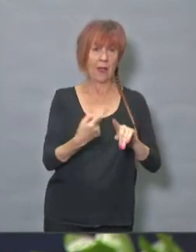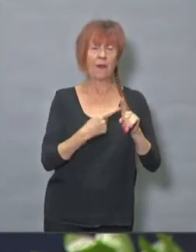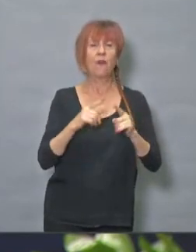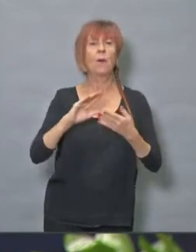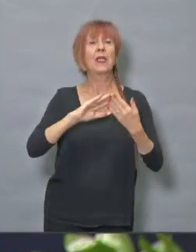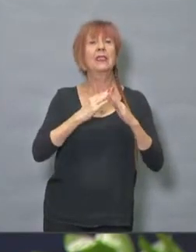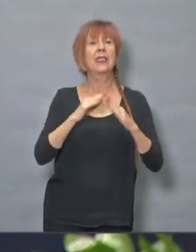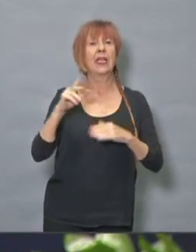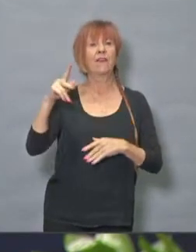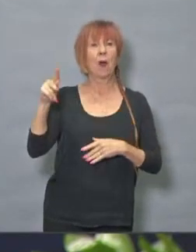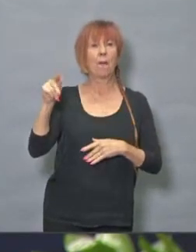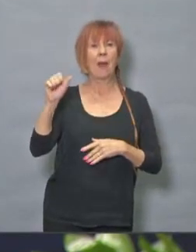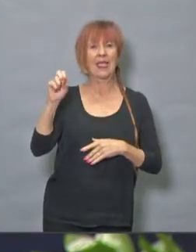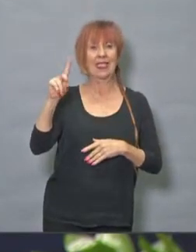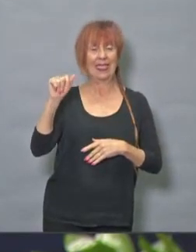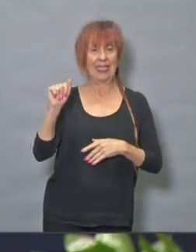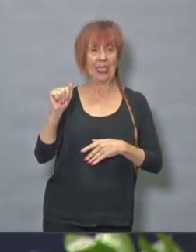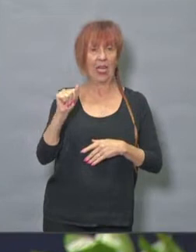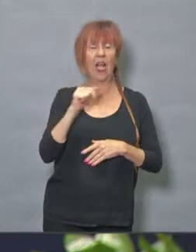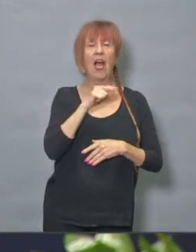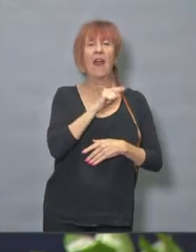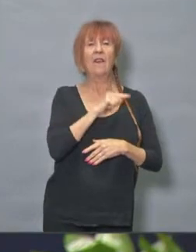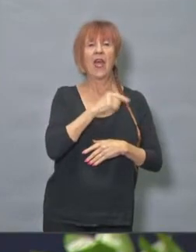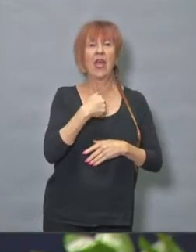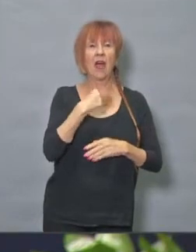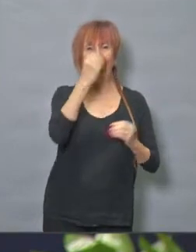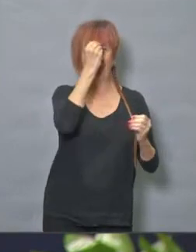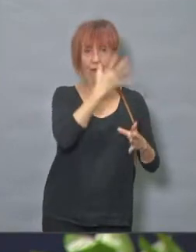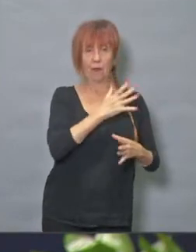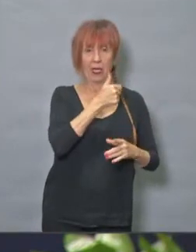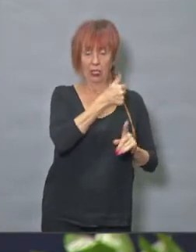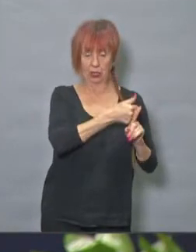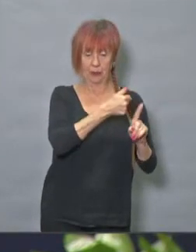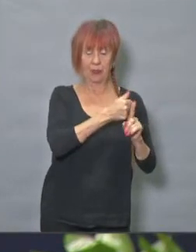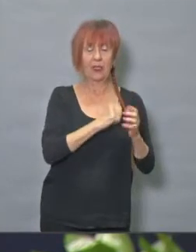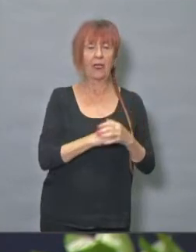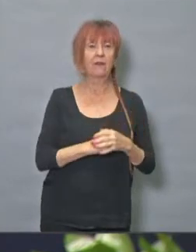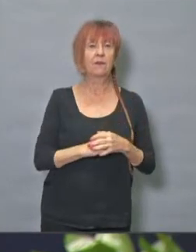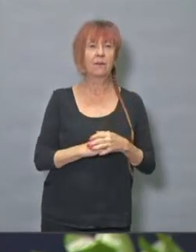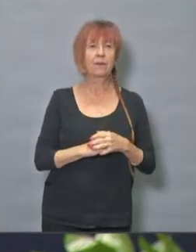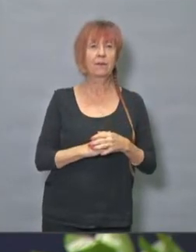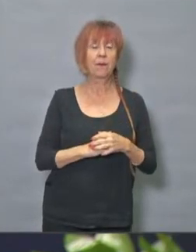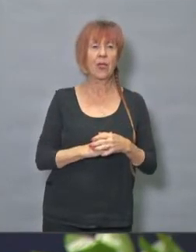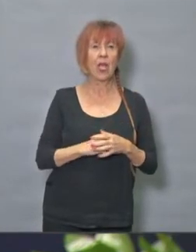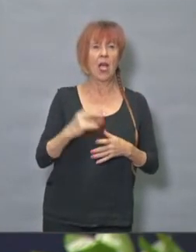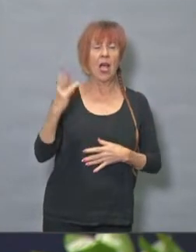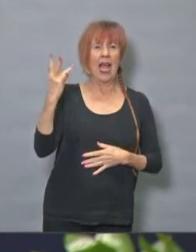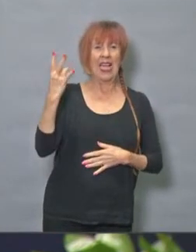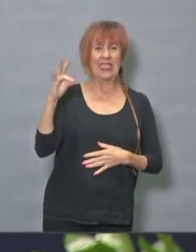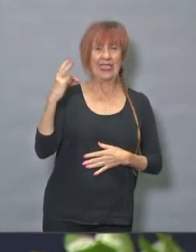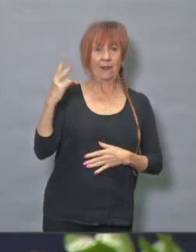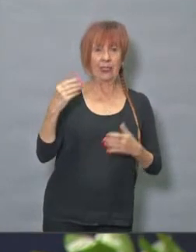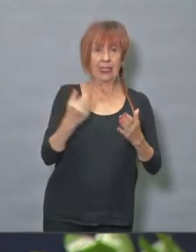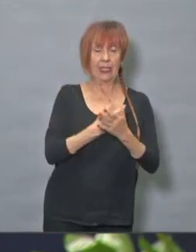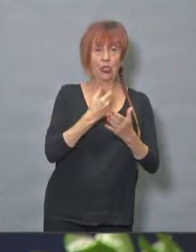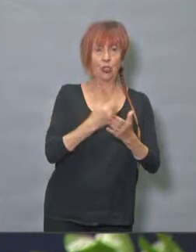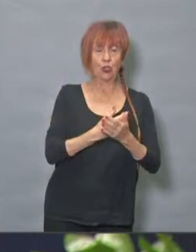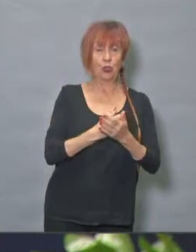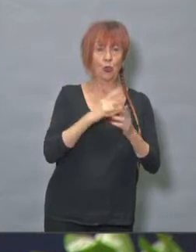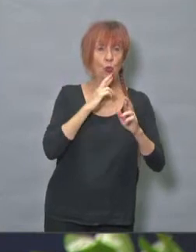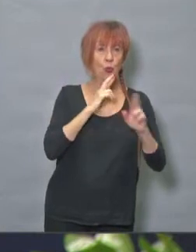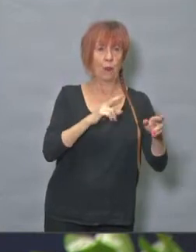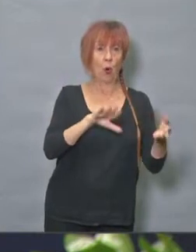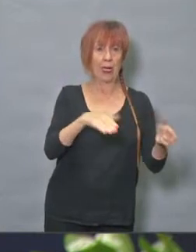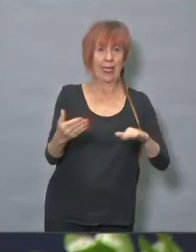of Pasadena is available at thecityofpasadena.net. Of the 17 newly reported deaths